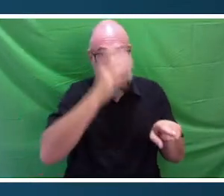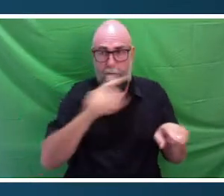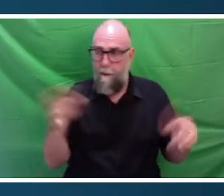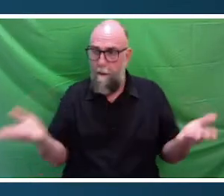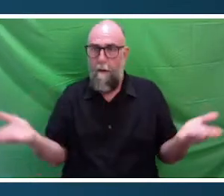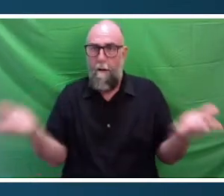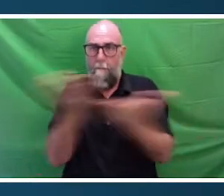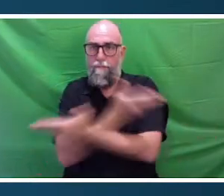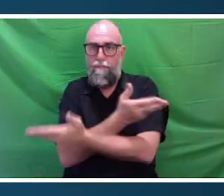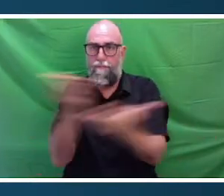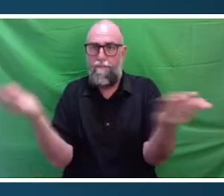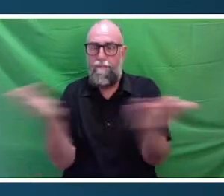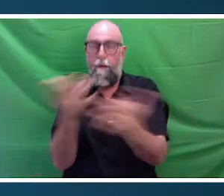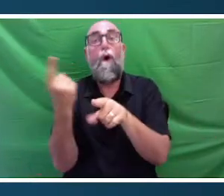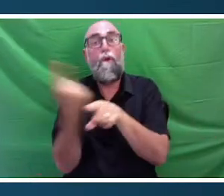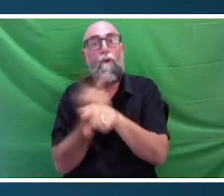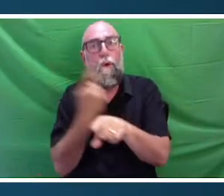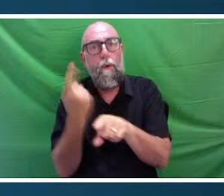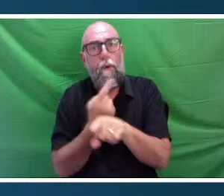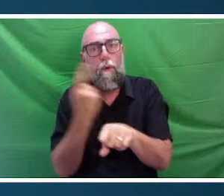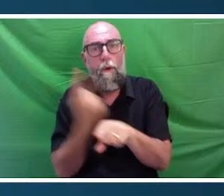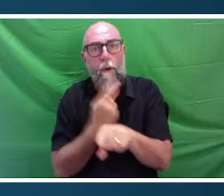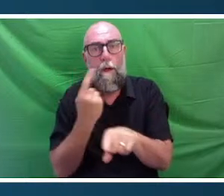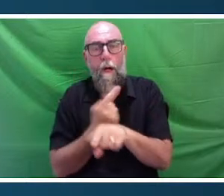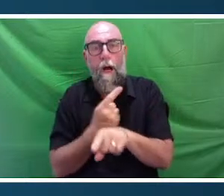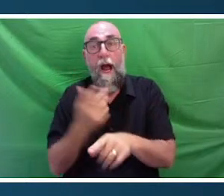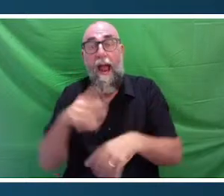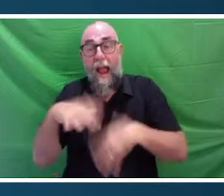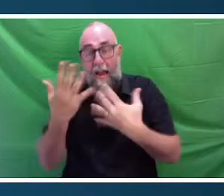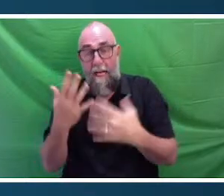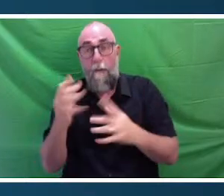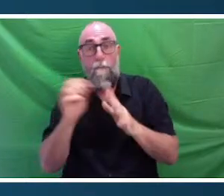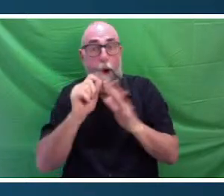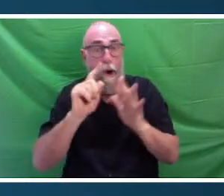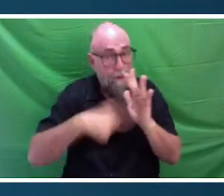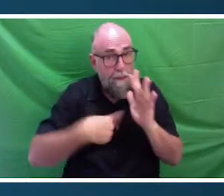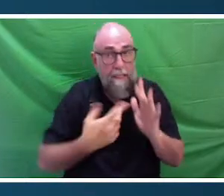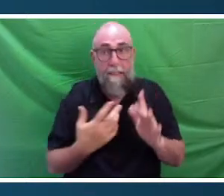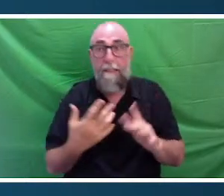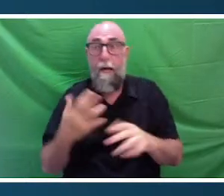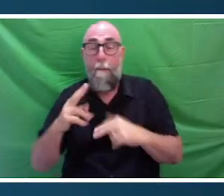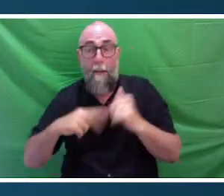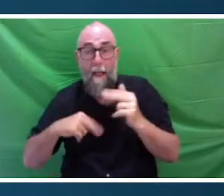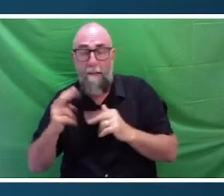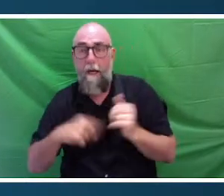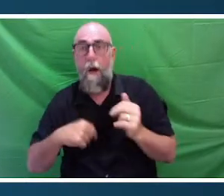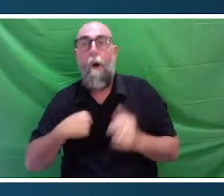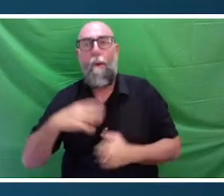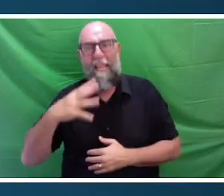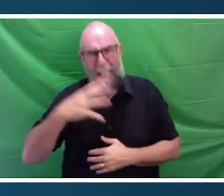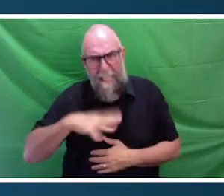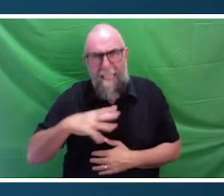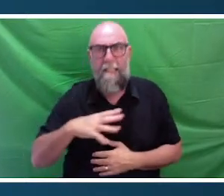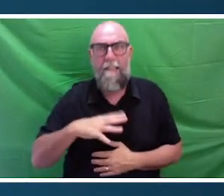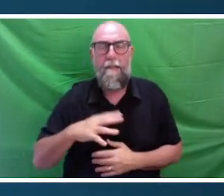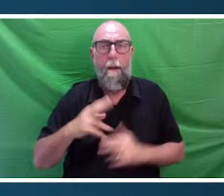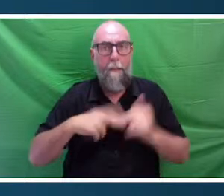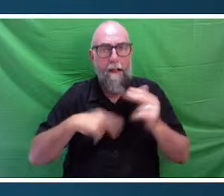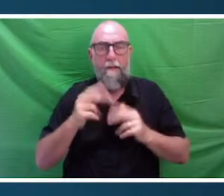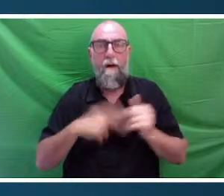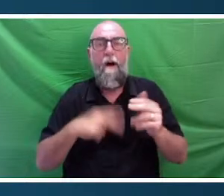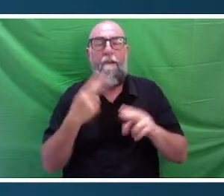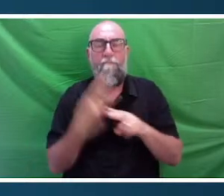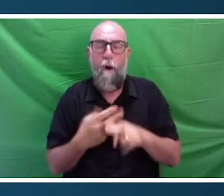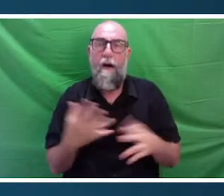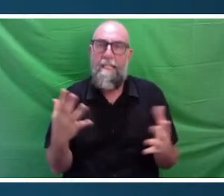local construction of projects actually can take place in safety. So this is both layers. But